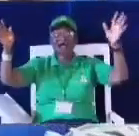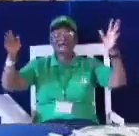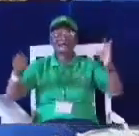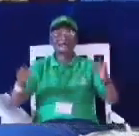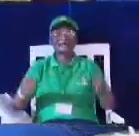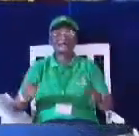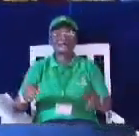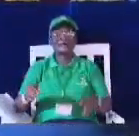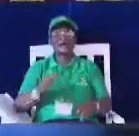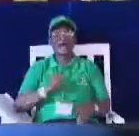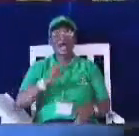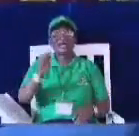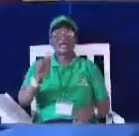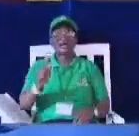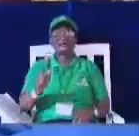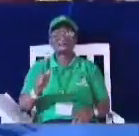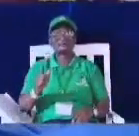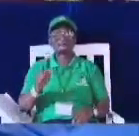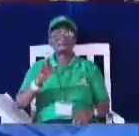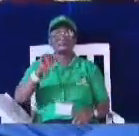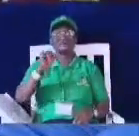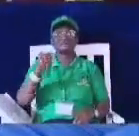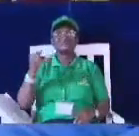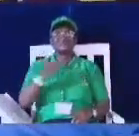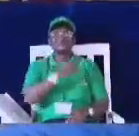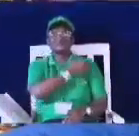Joseph Adeoluola here.